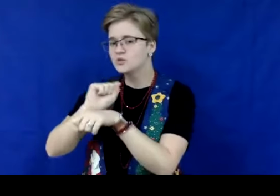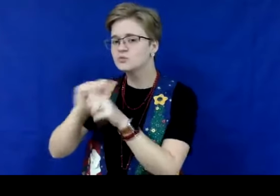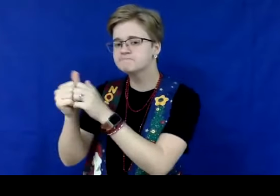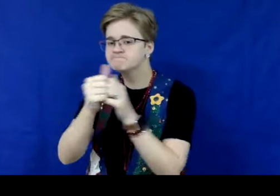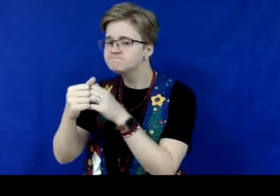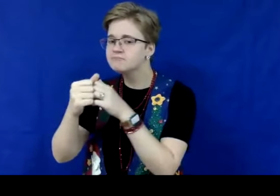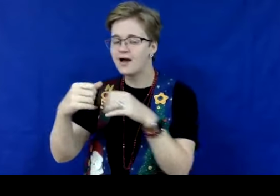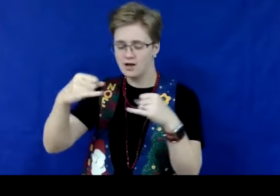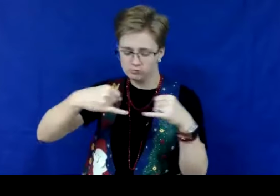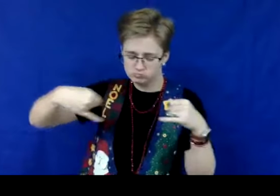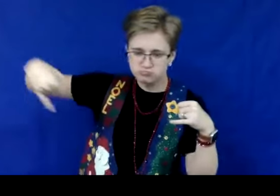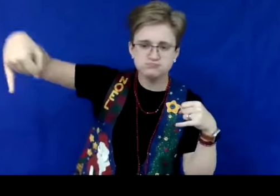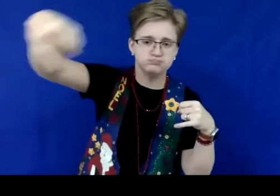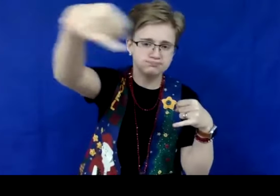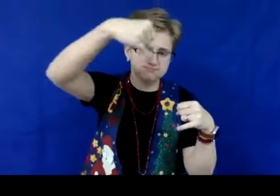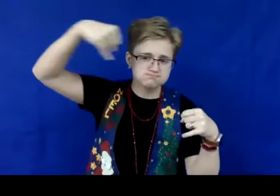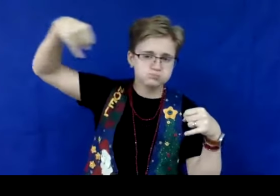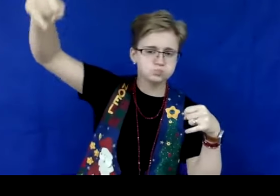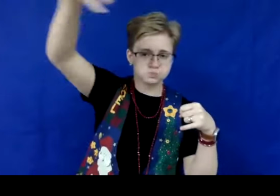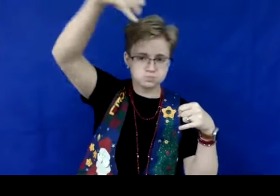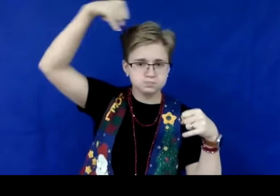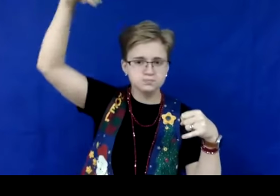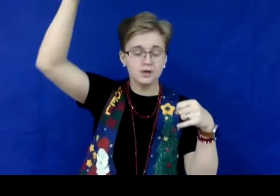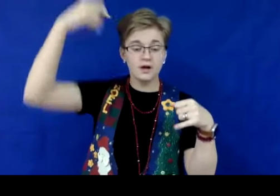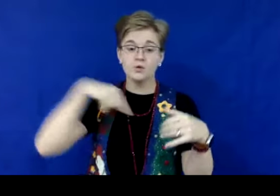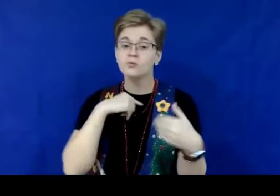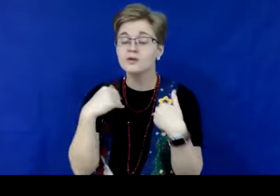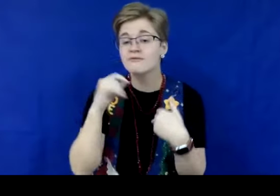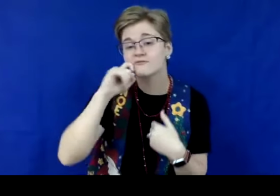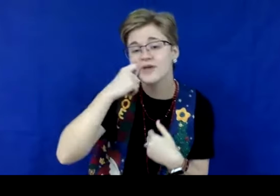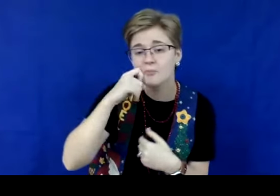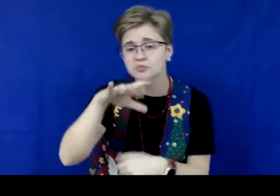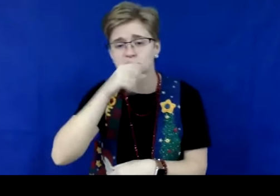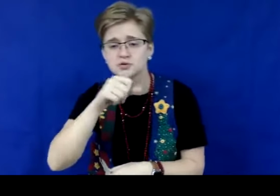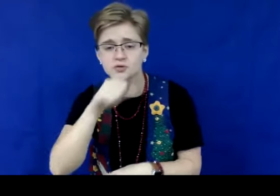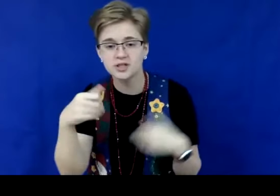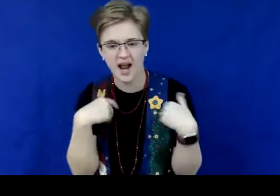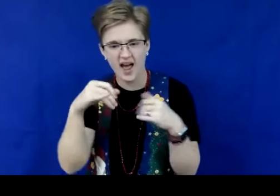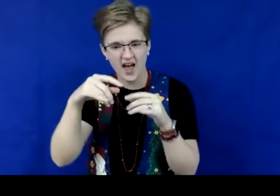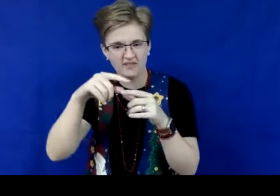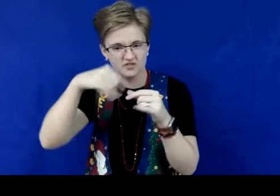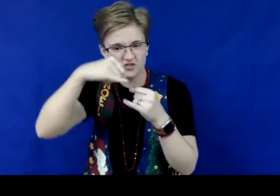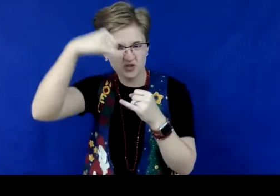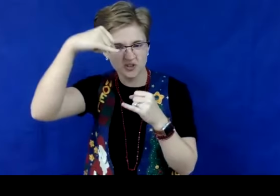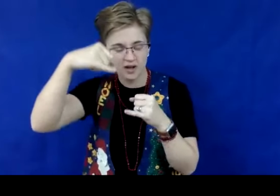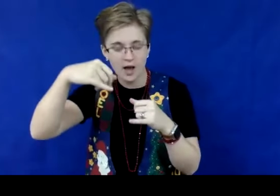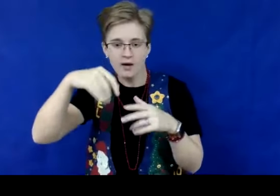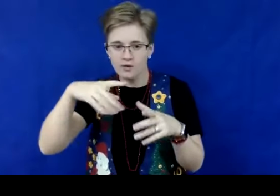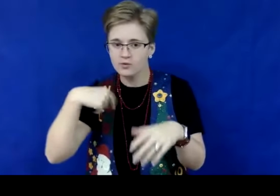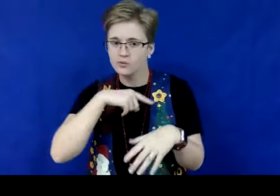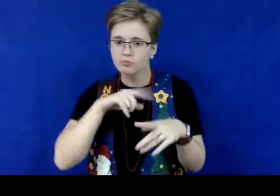it around our tree. We've brought apples and tangerines with strings on them, and we hang them from the